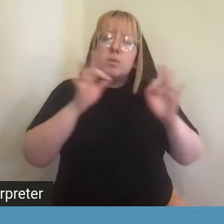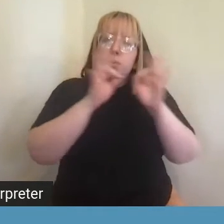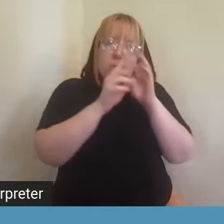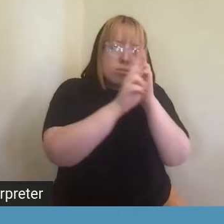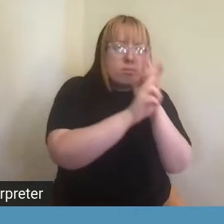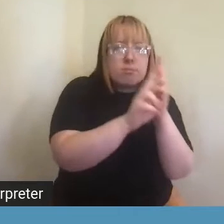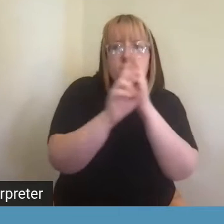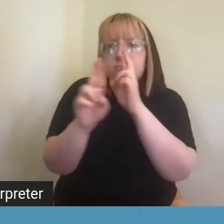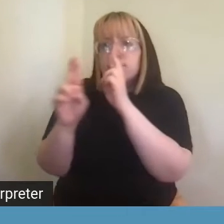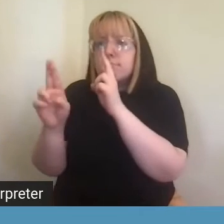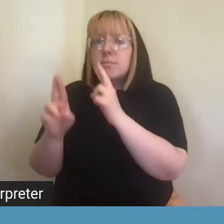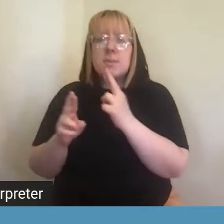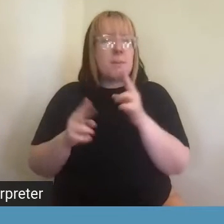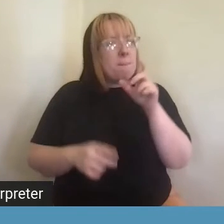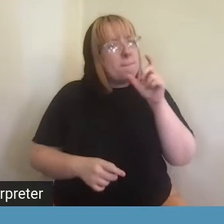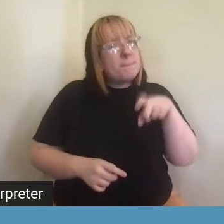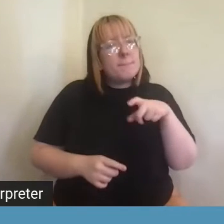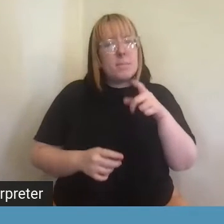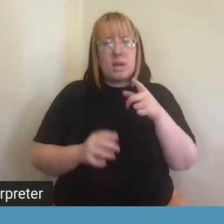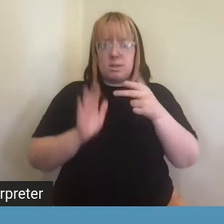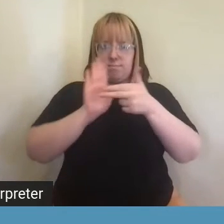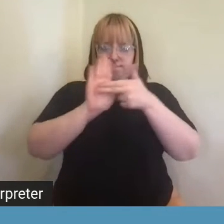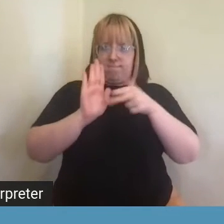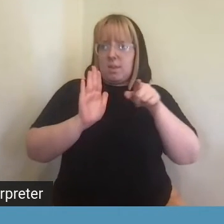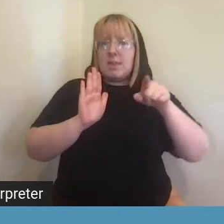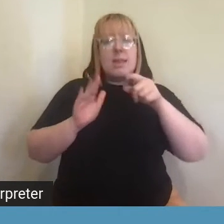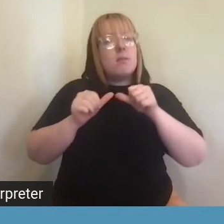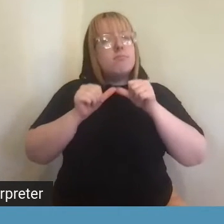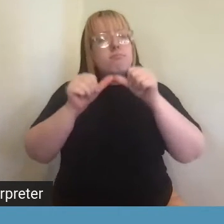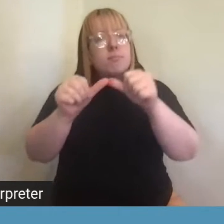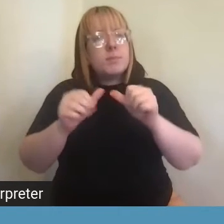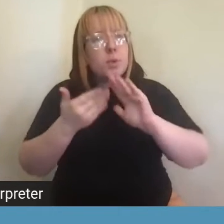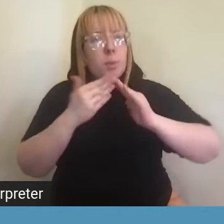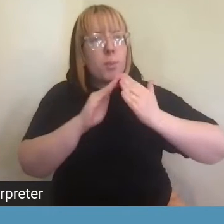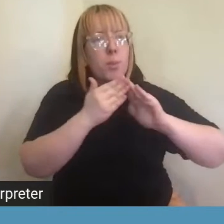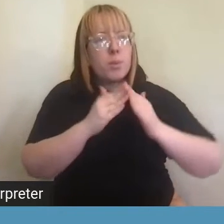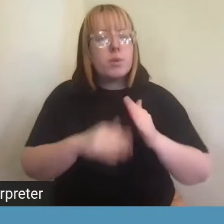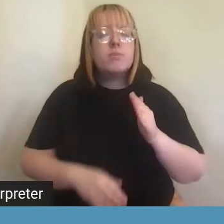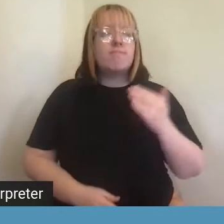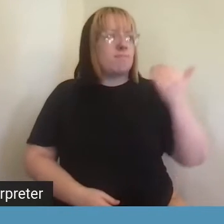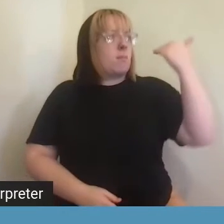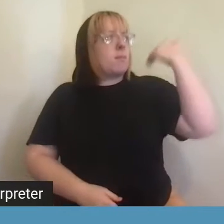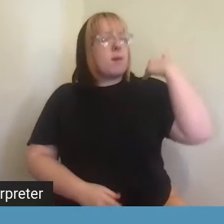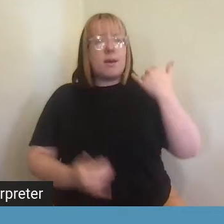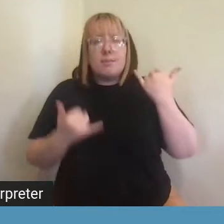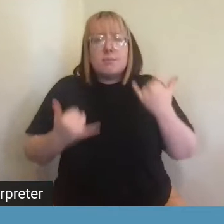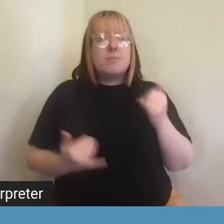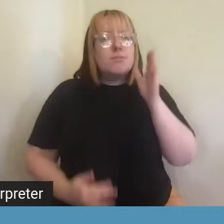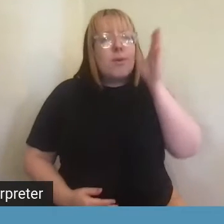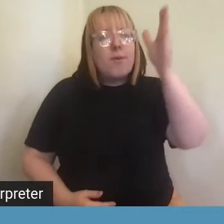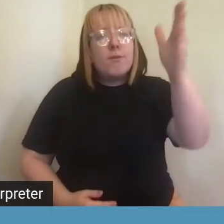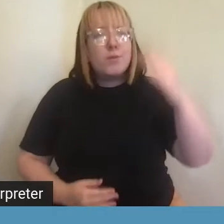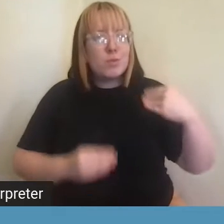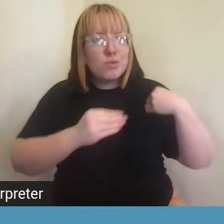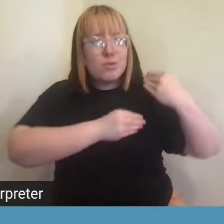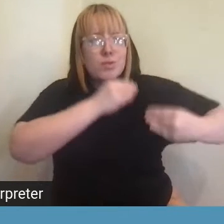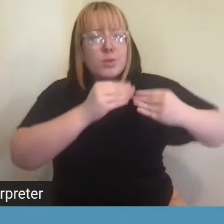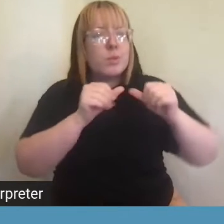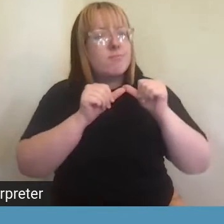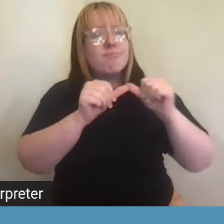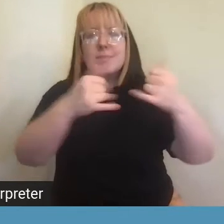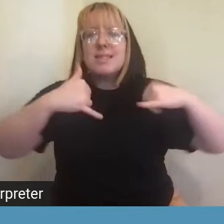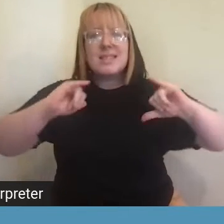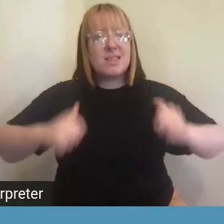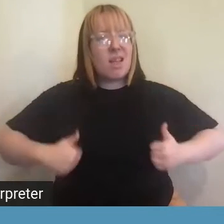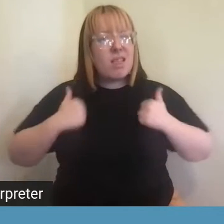communities, their elders both past and present, as well as future generations. We, the Digital Empowerment Project